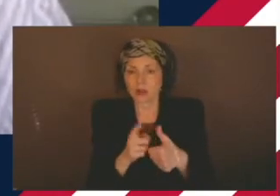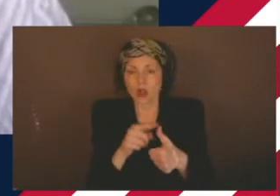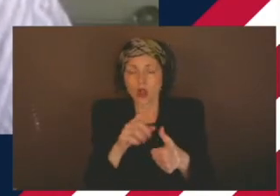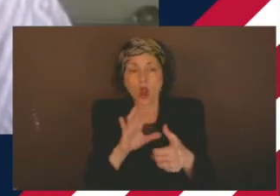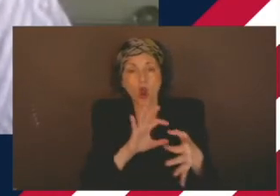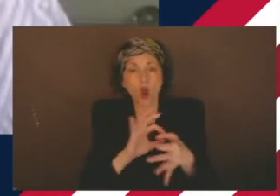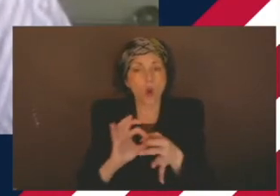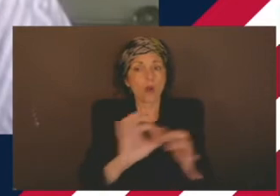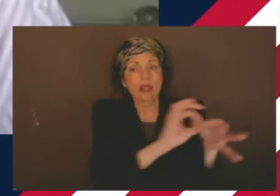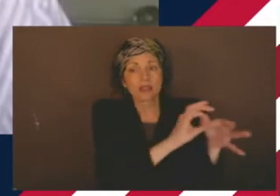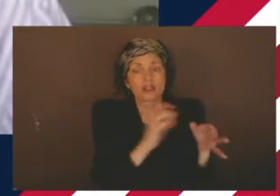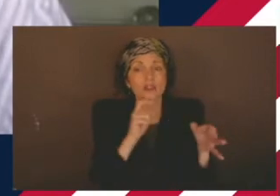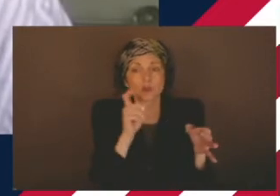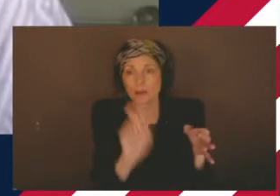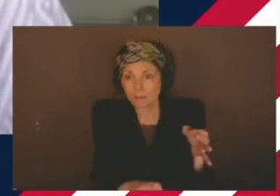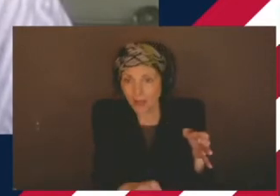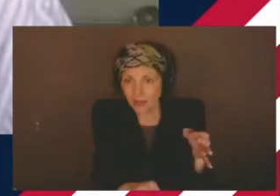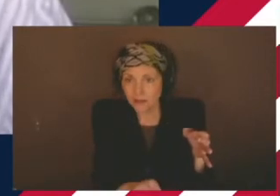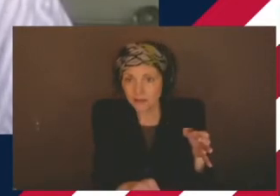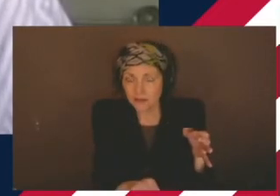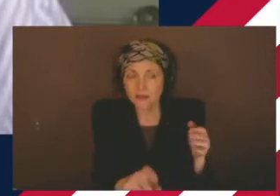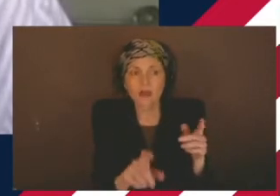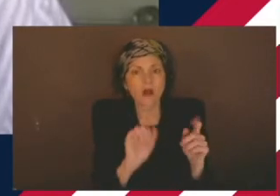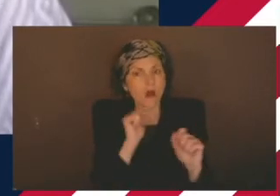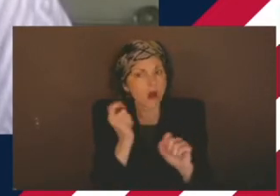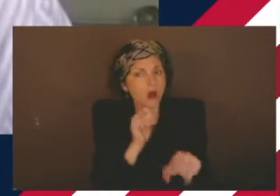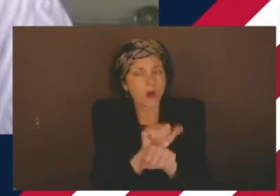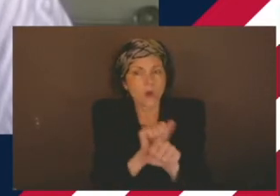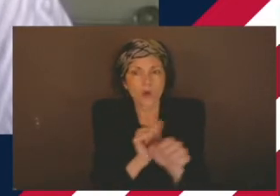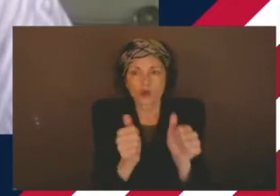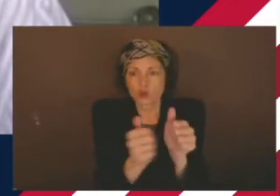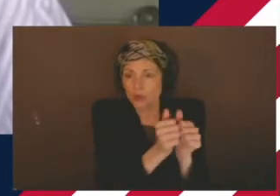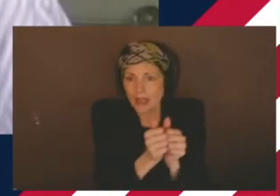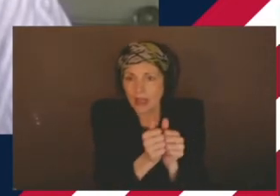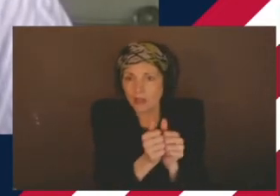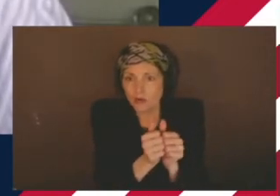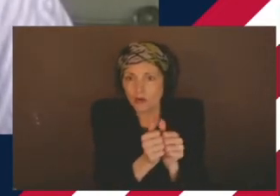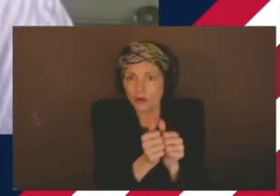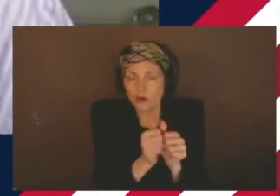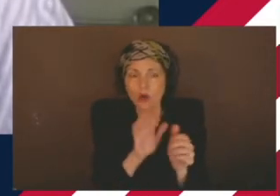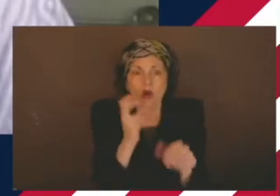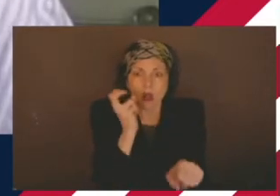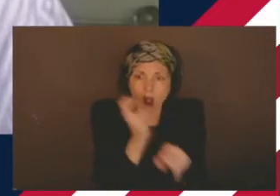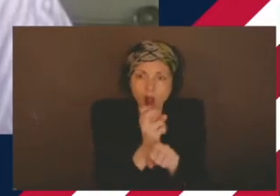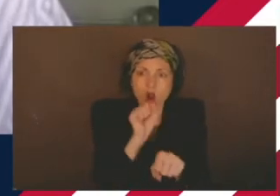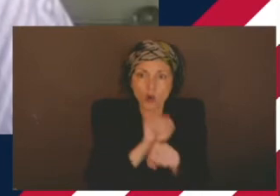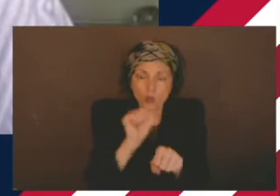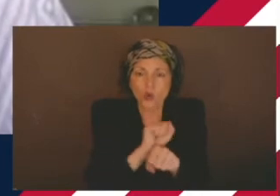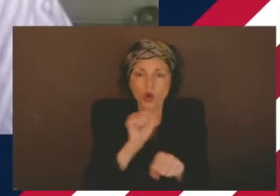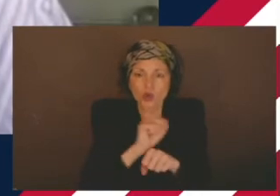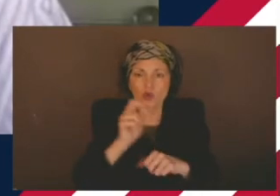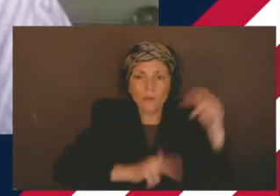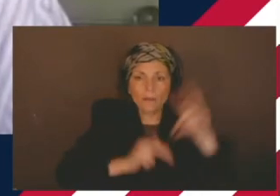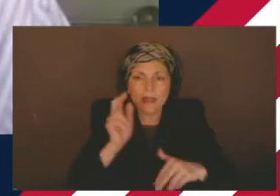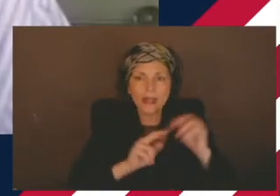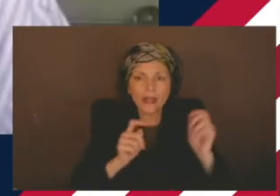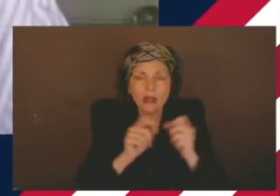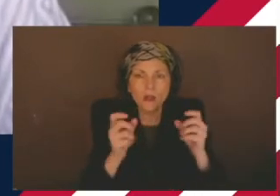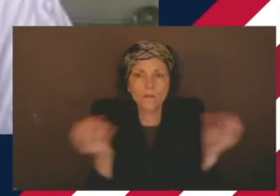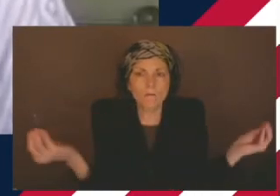accelerated sustainable change of our massive energy system without doing the hard work of building broad coalitions, labor and business,